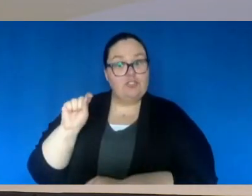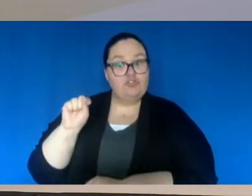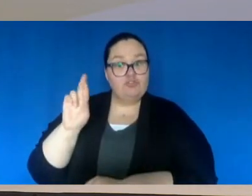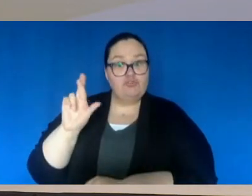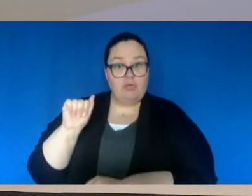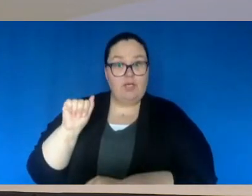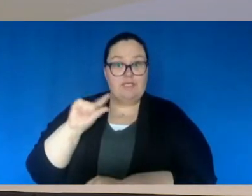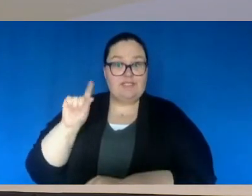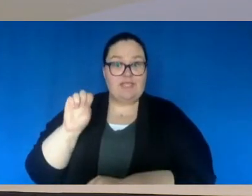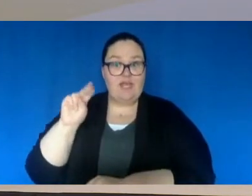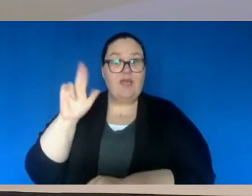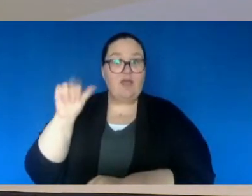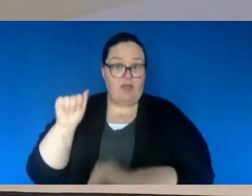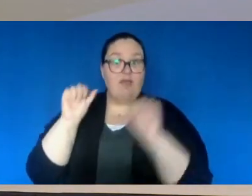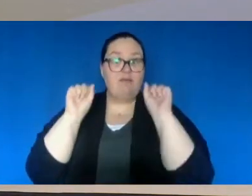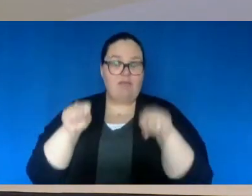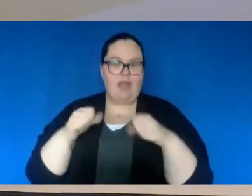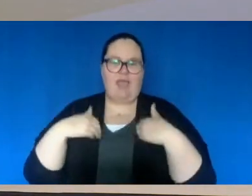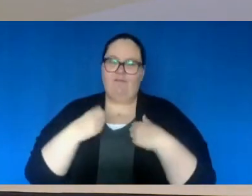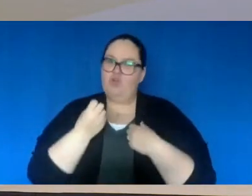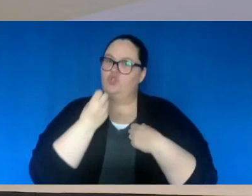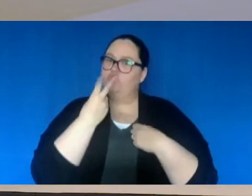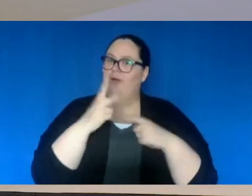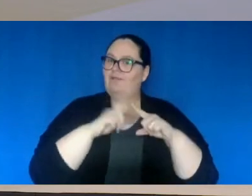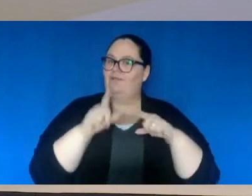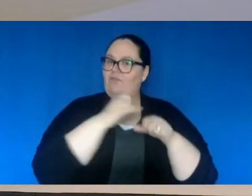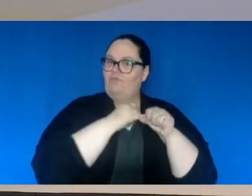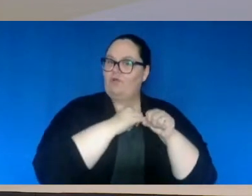at one of the 12 partner pharmacies throughout the province.